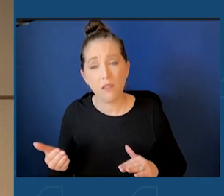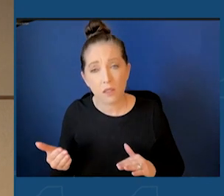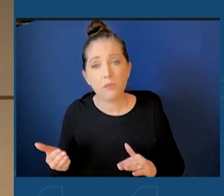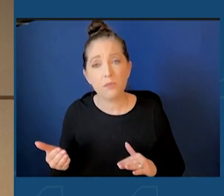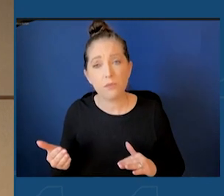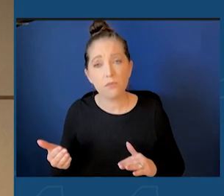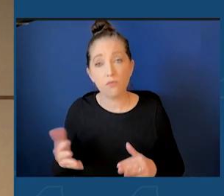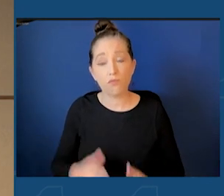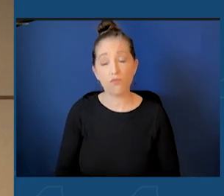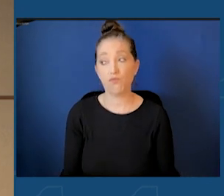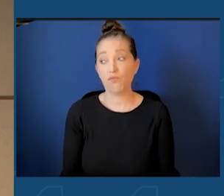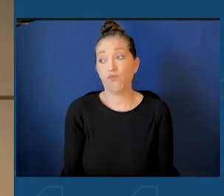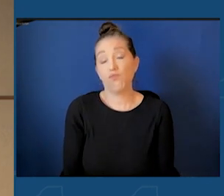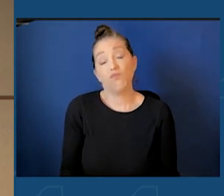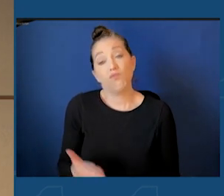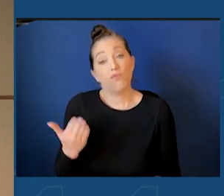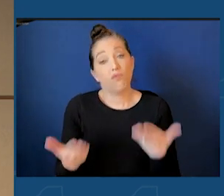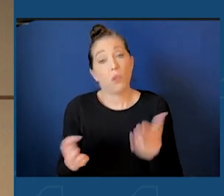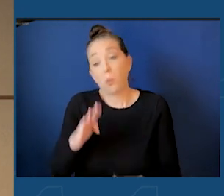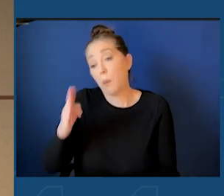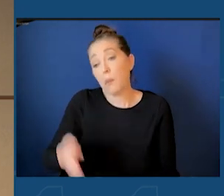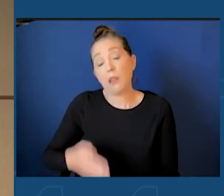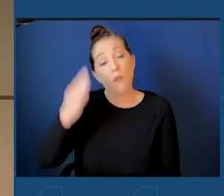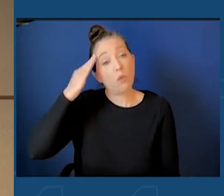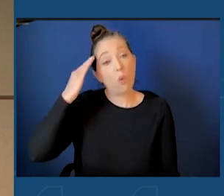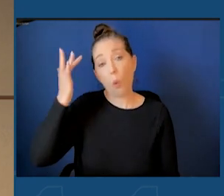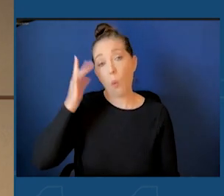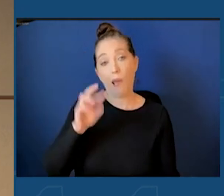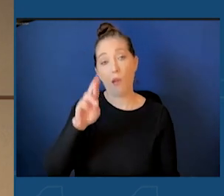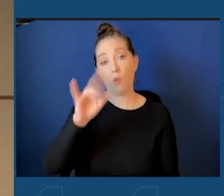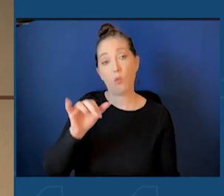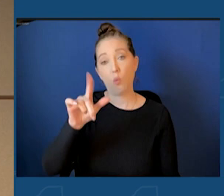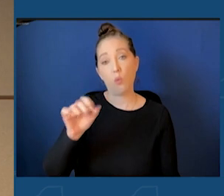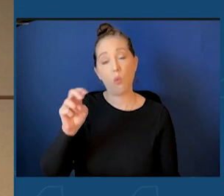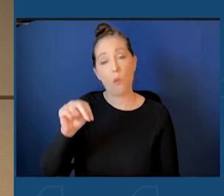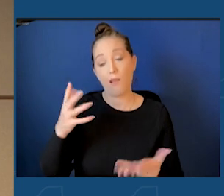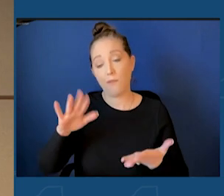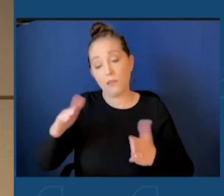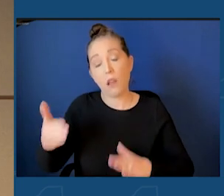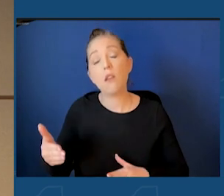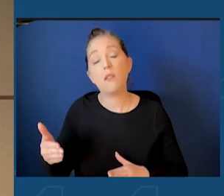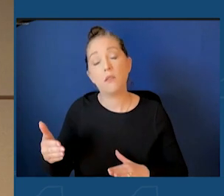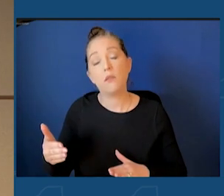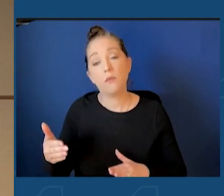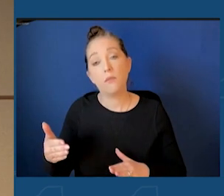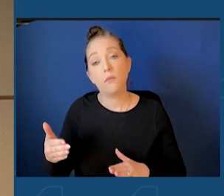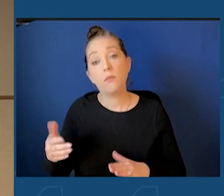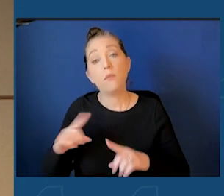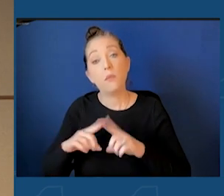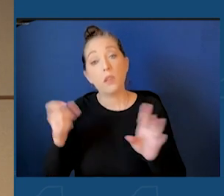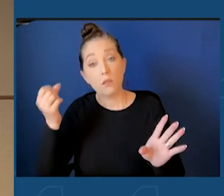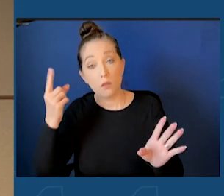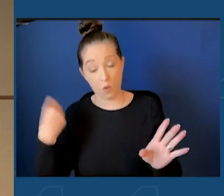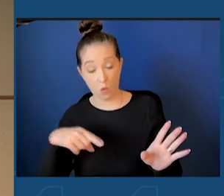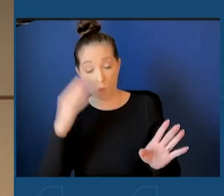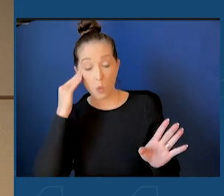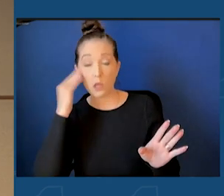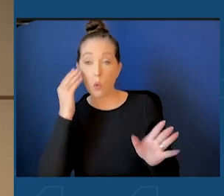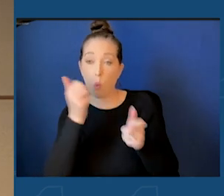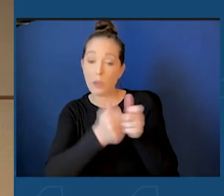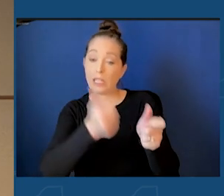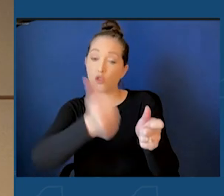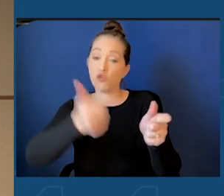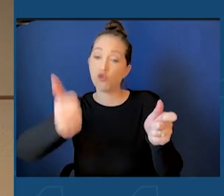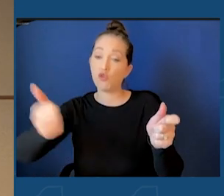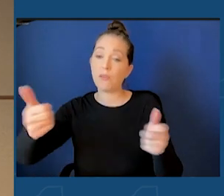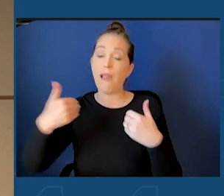never know why Ryland died by suicide, but what we do know is that each of us has an opportunity to save